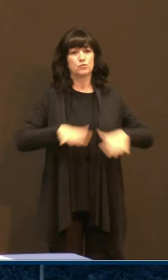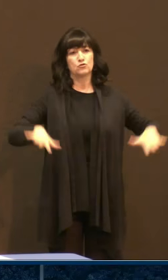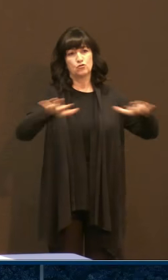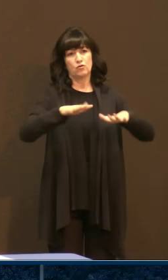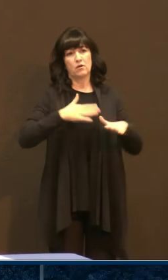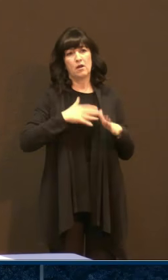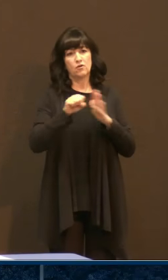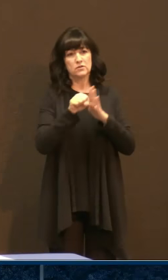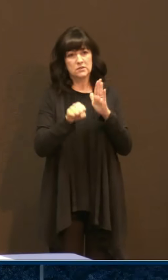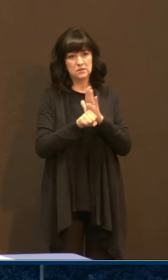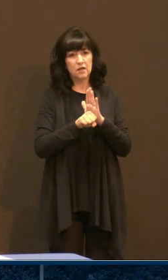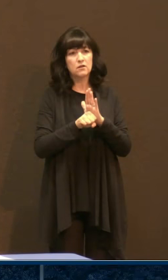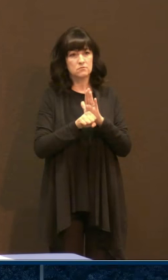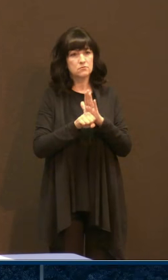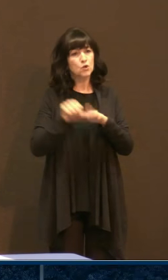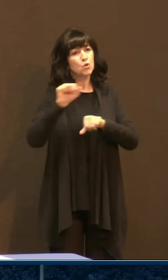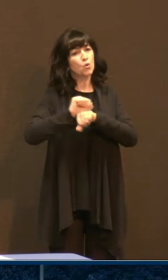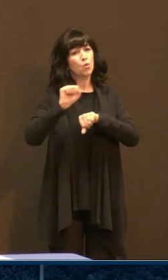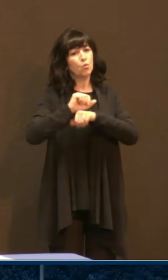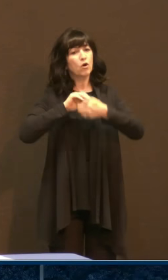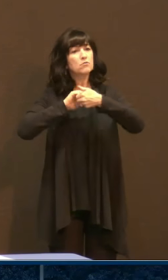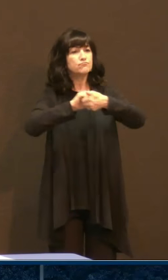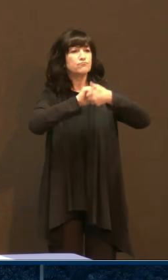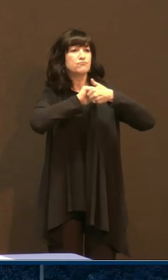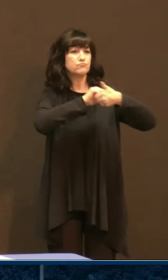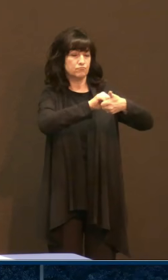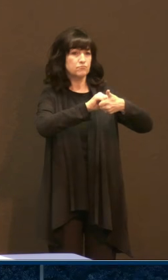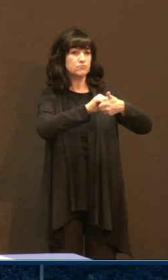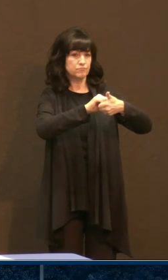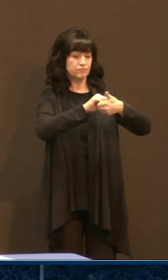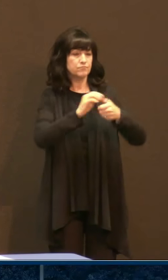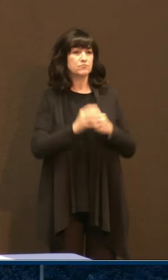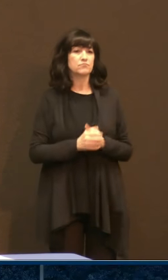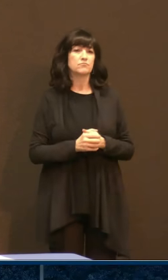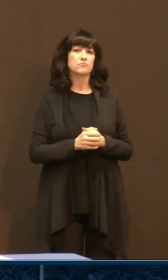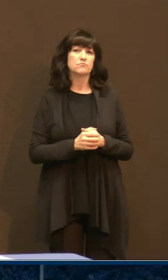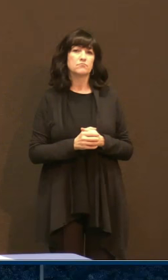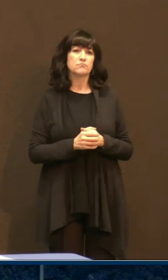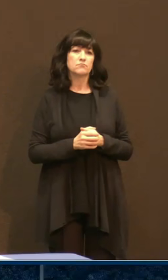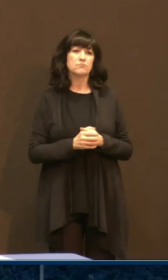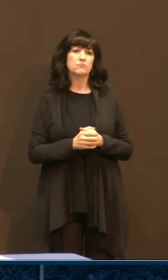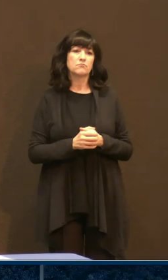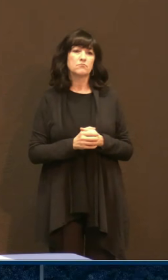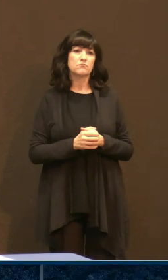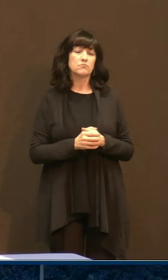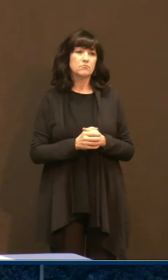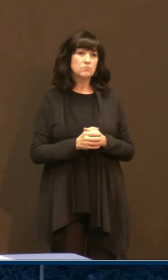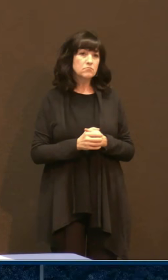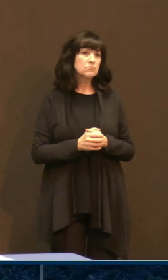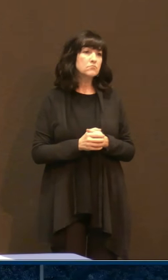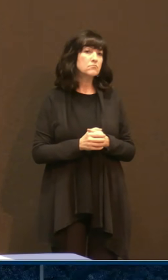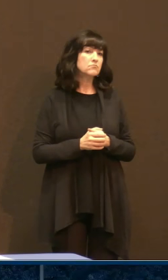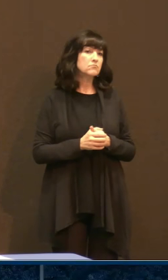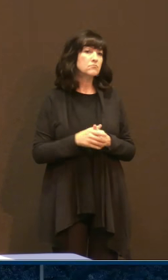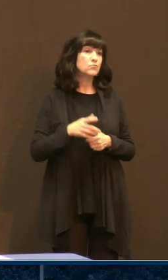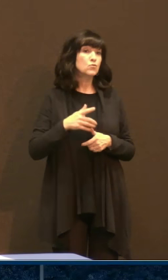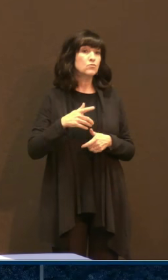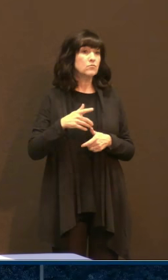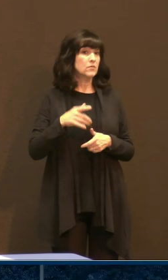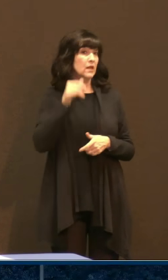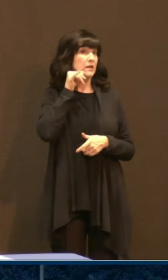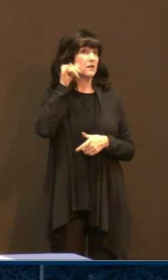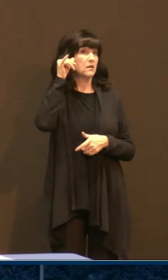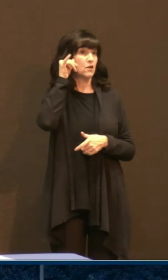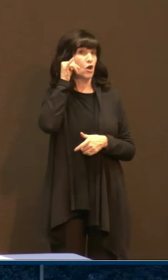working with in geographic areas with members of the General Assembly, several of whom were on the call